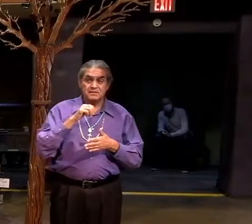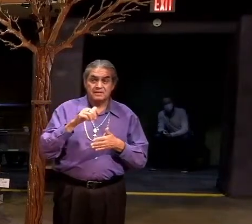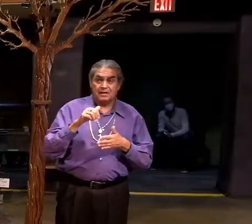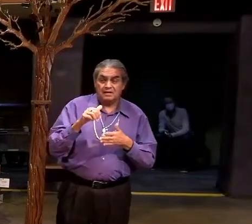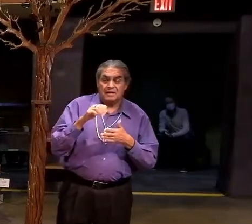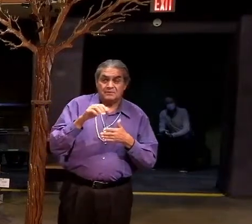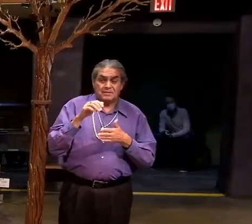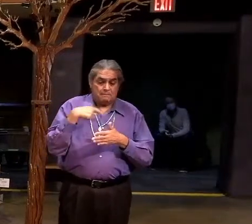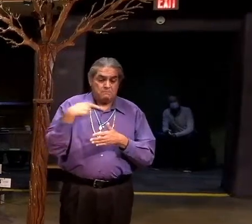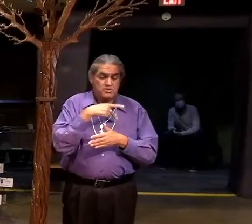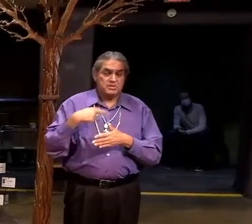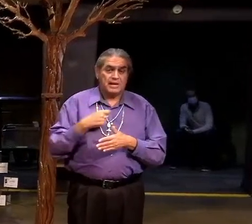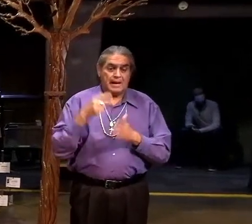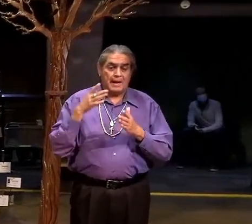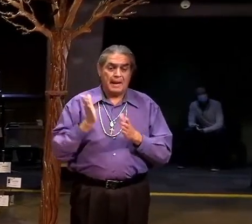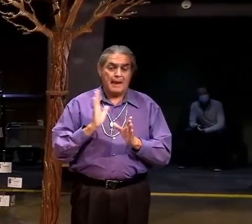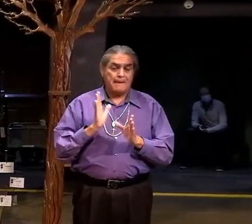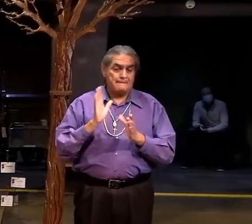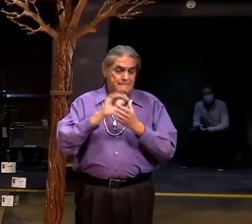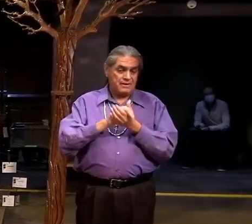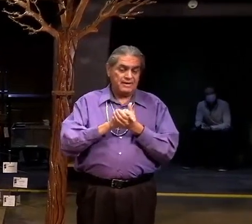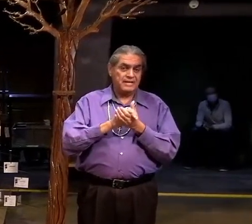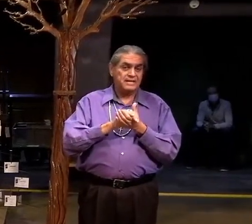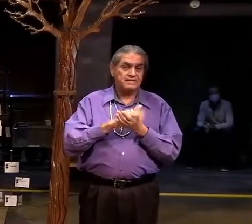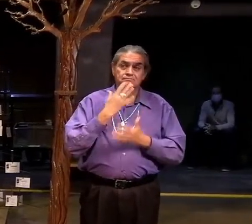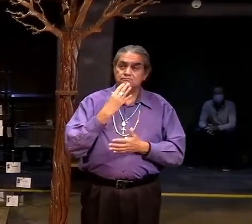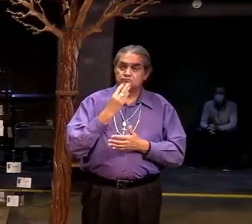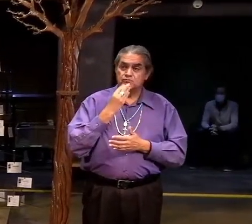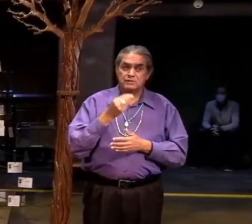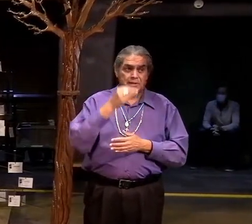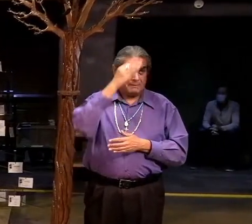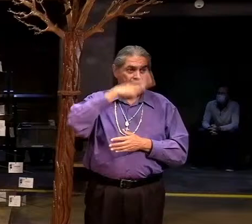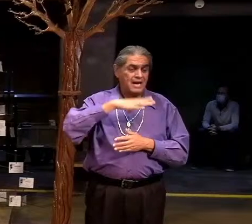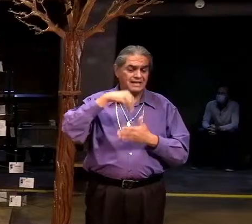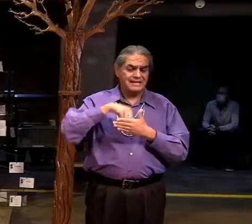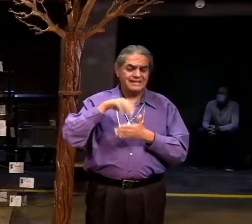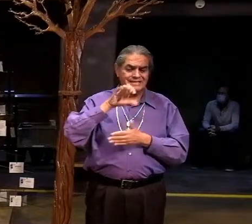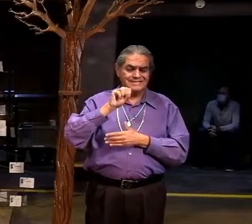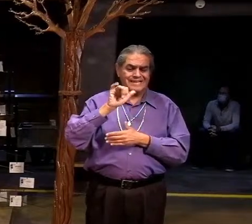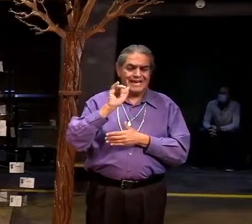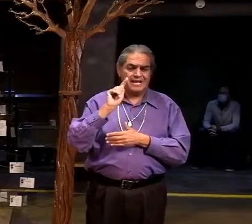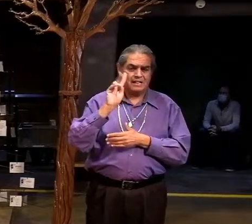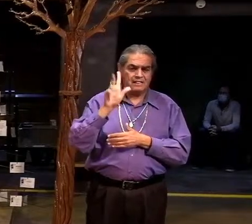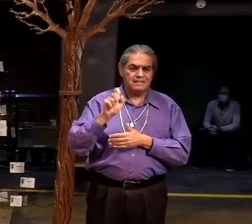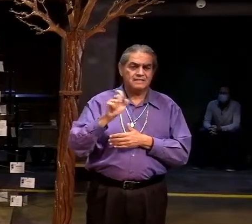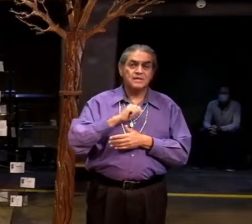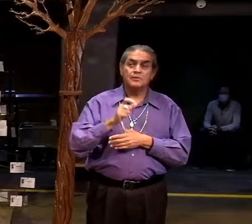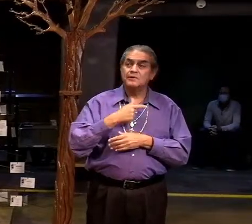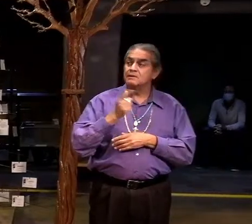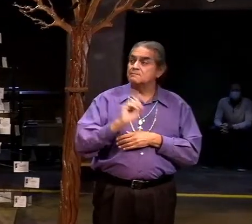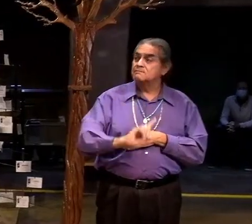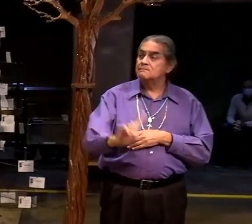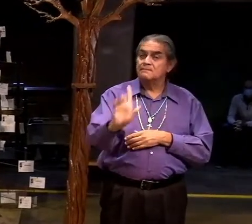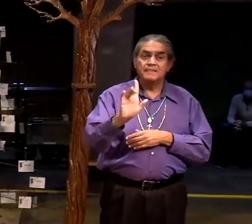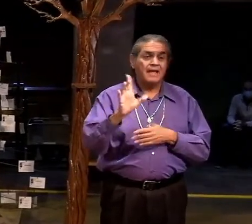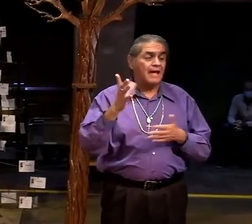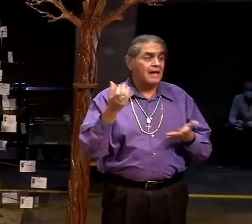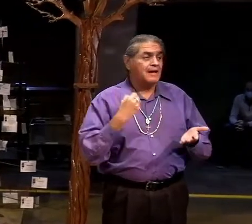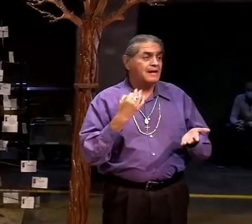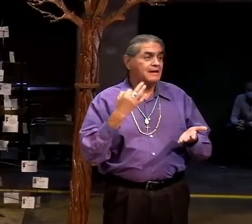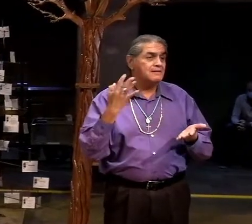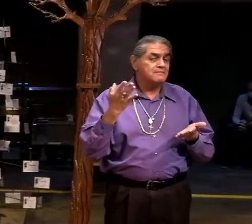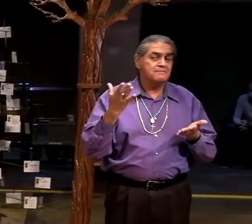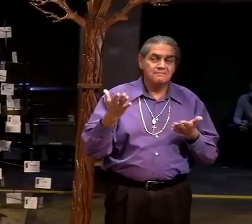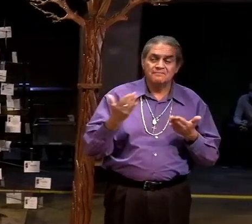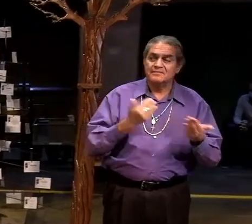Jewish man, okay, over there in Seattle. So we all went over there, and I got a plane ride